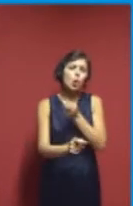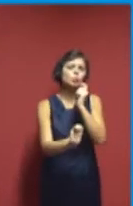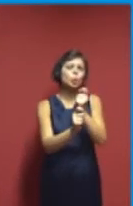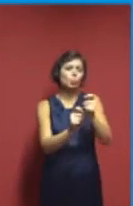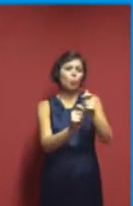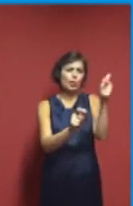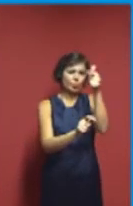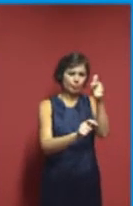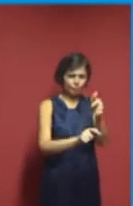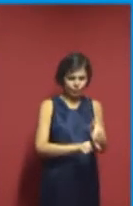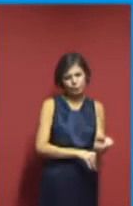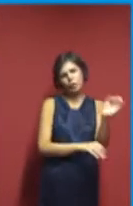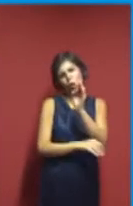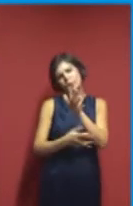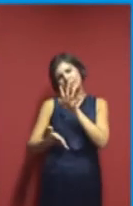3D printed